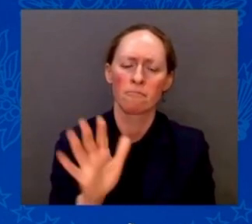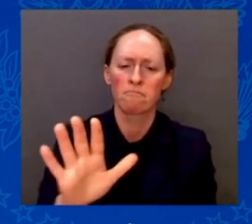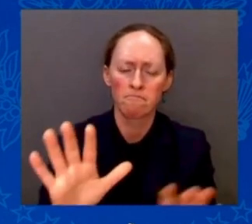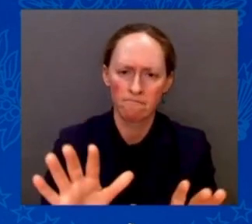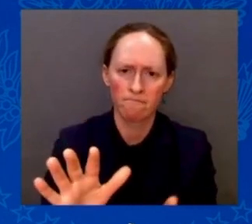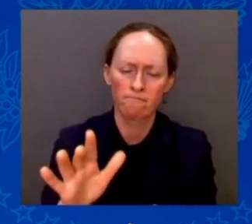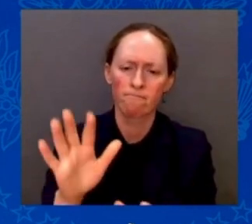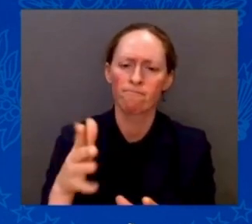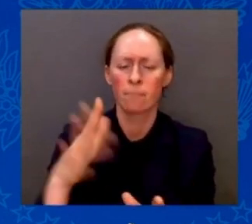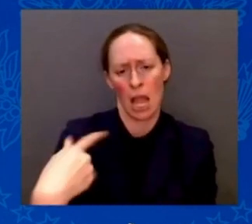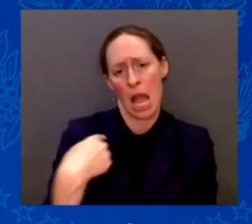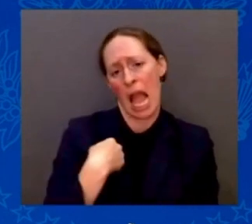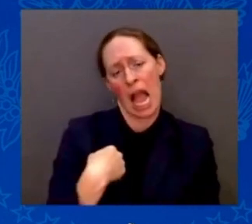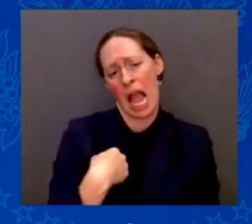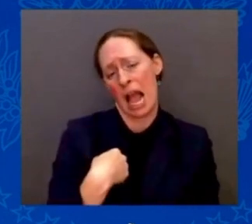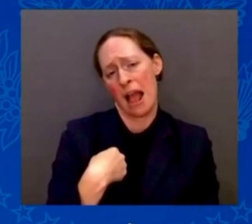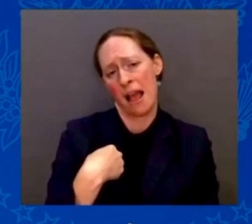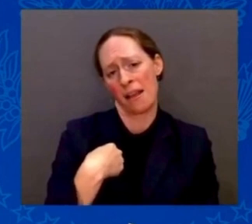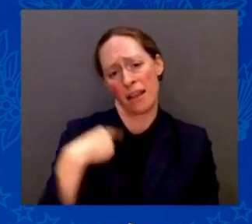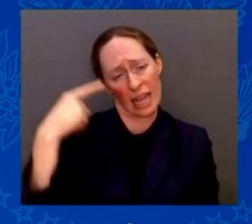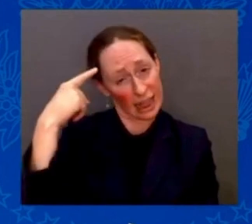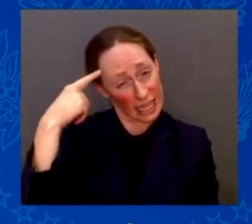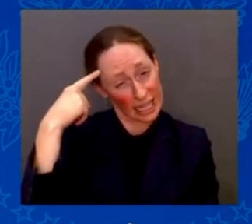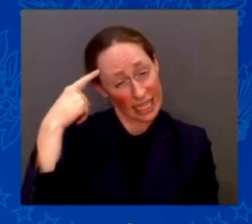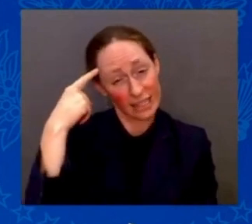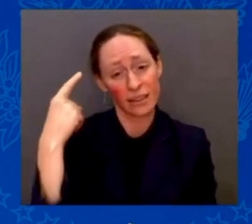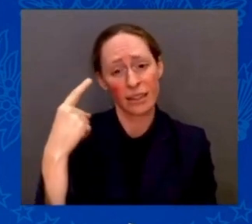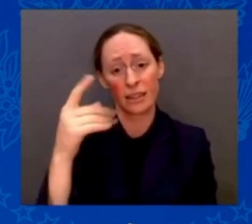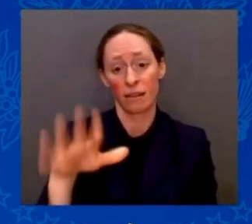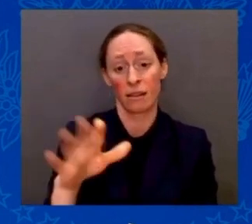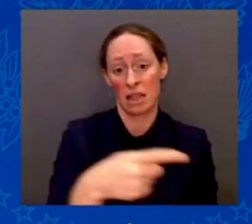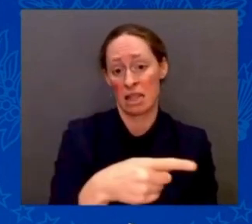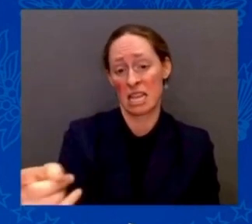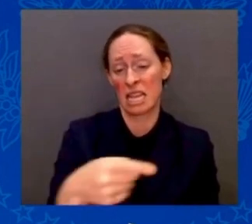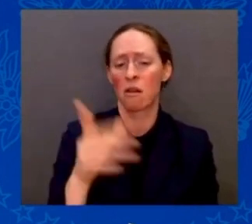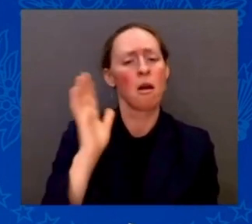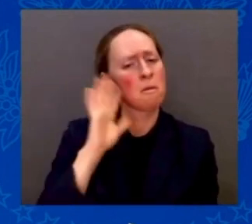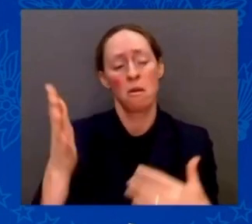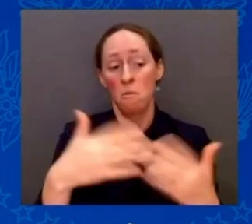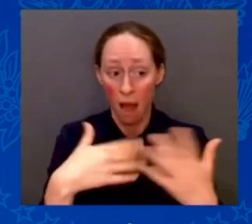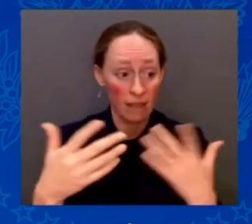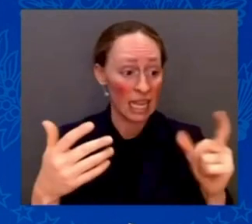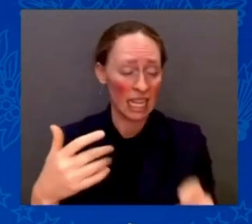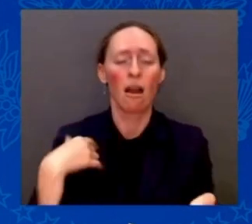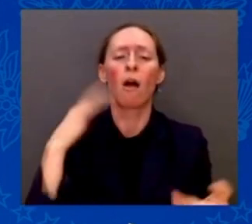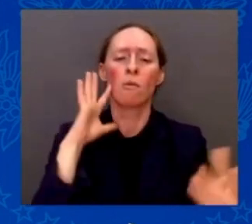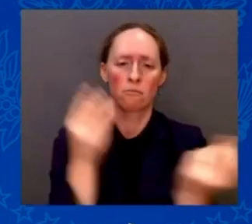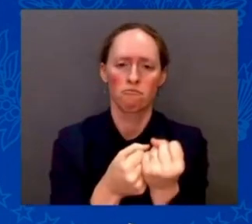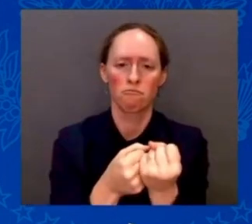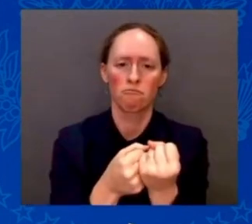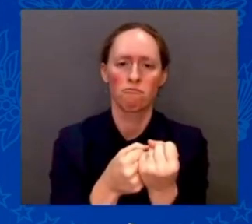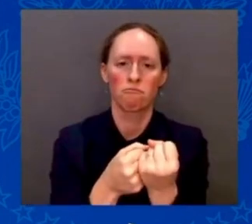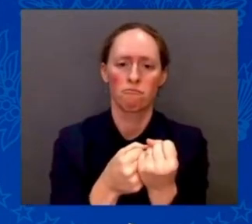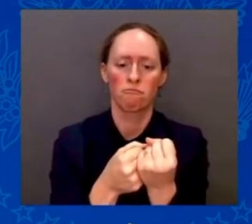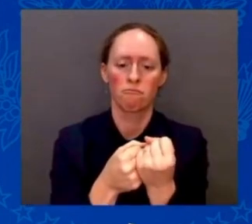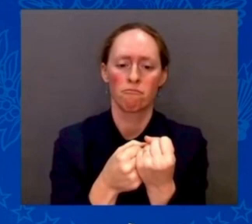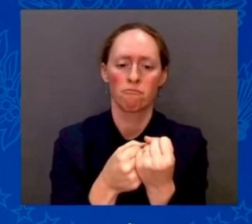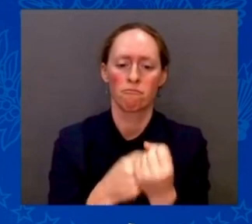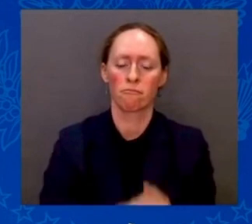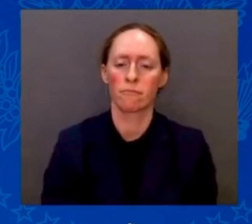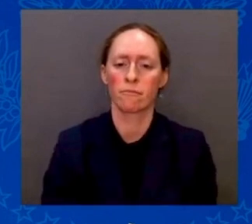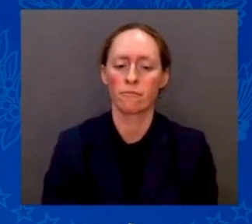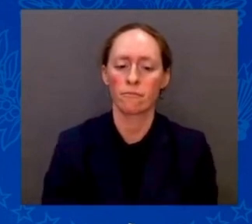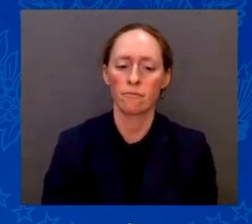there for whatever they need, including search and rescue off the shore of the Coast Guard and Coast Guard helicopters and the